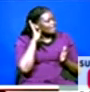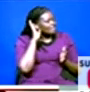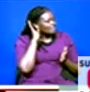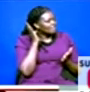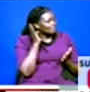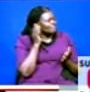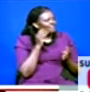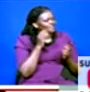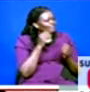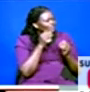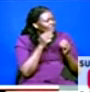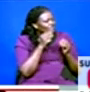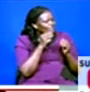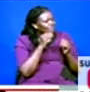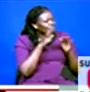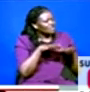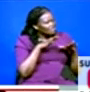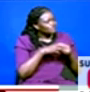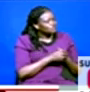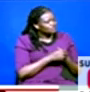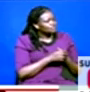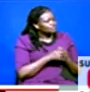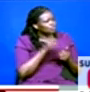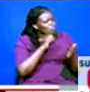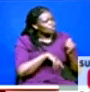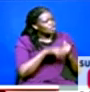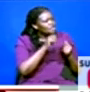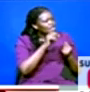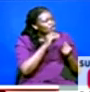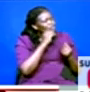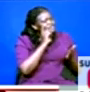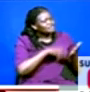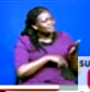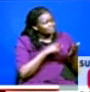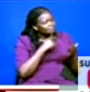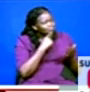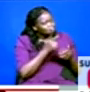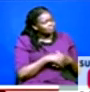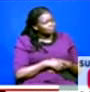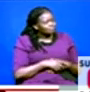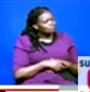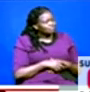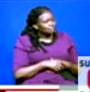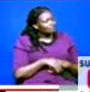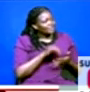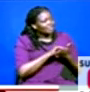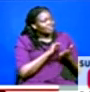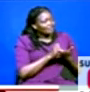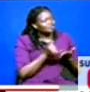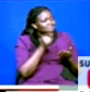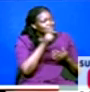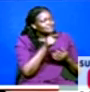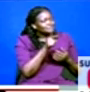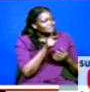I listened very closely to what Misori Akello was saying, Kupet's Secretary General, you know, that this is